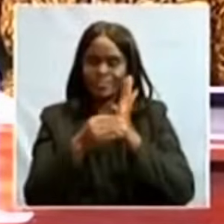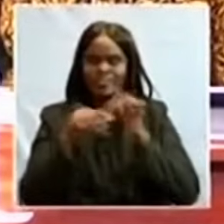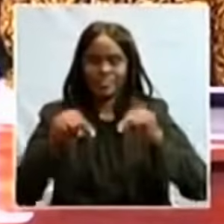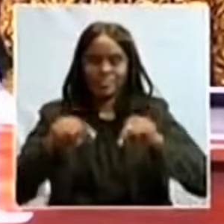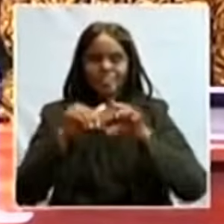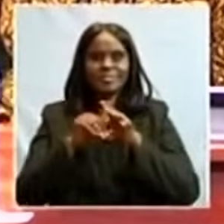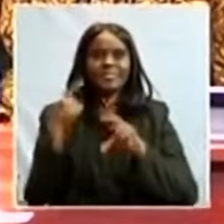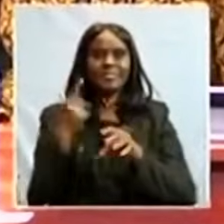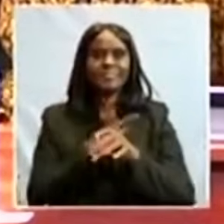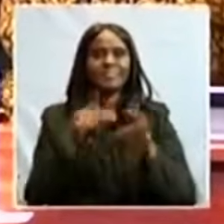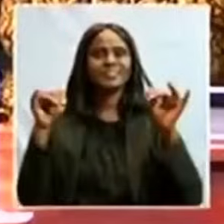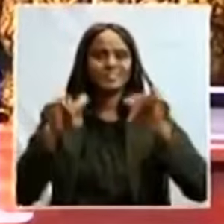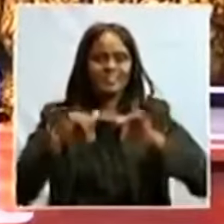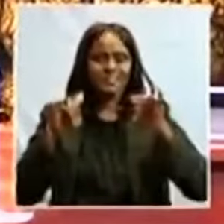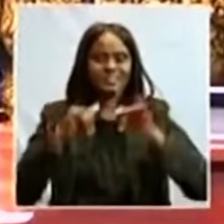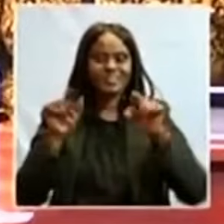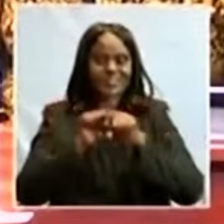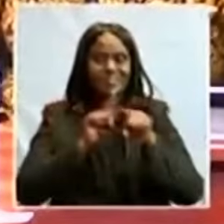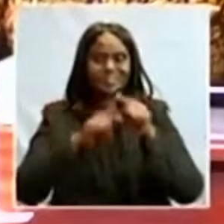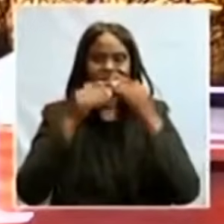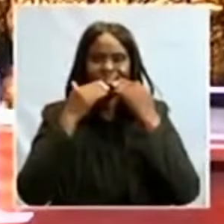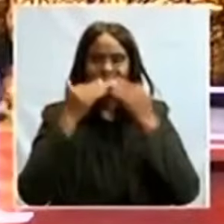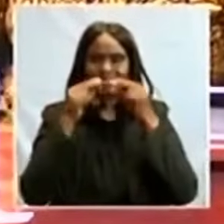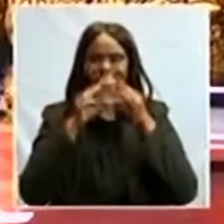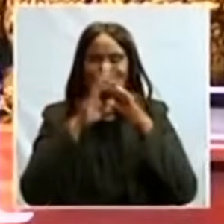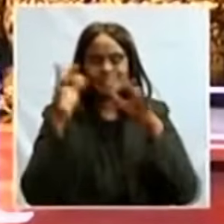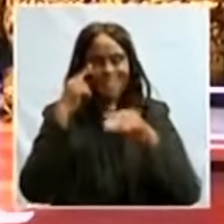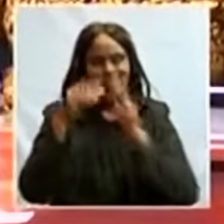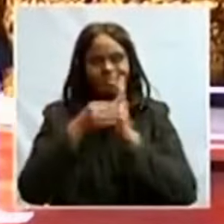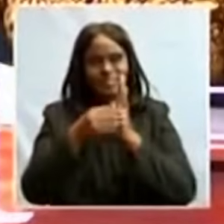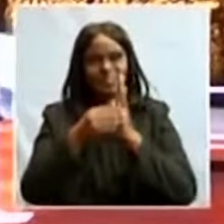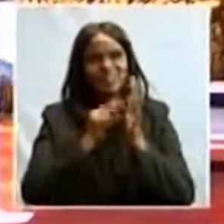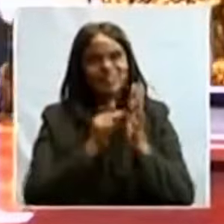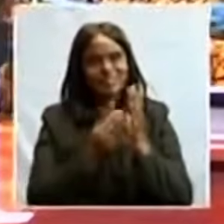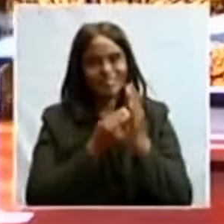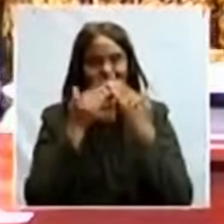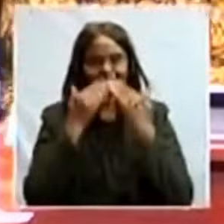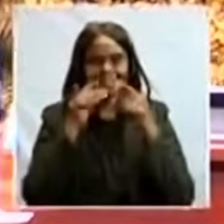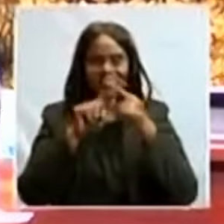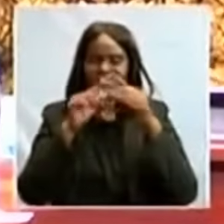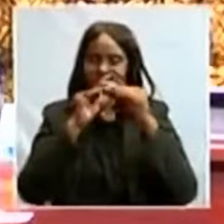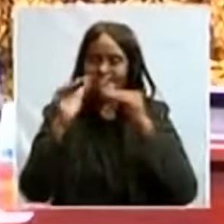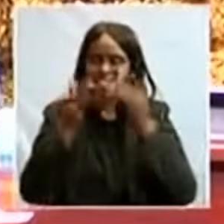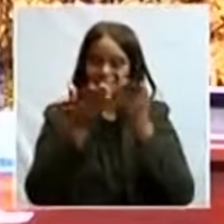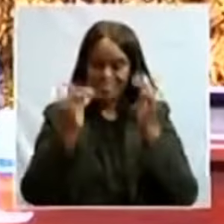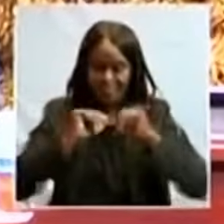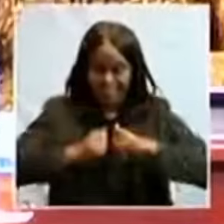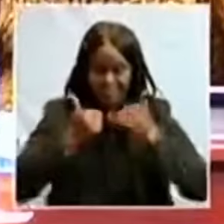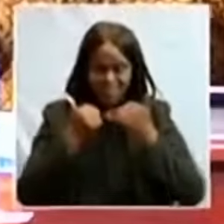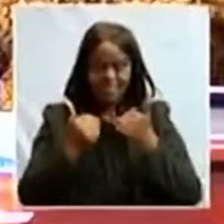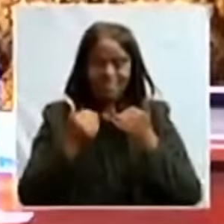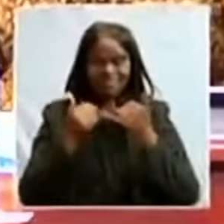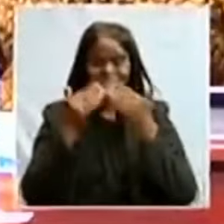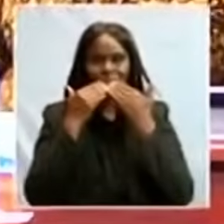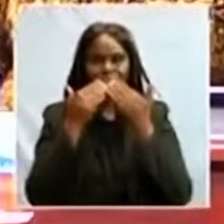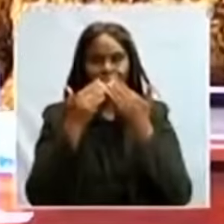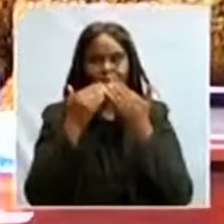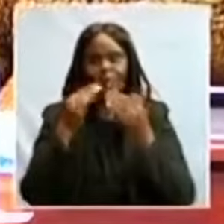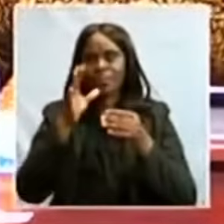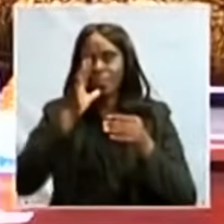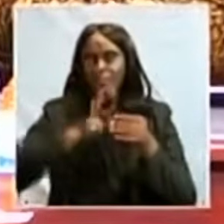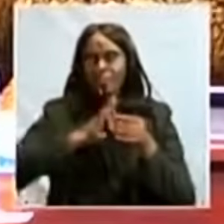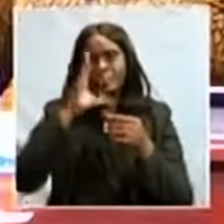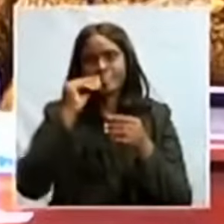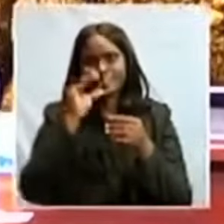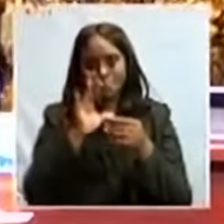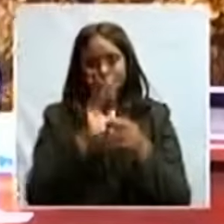House. Thank you very much for guiding us to a level where we are now. Madam